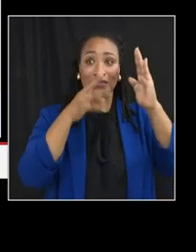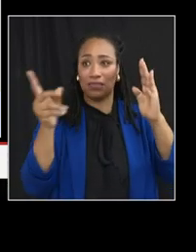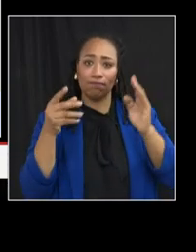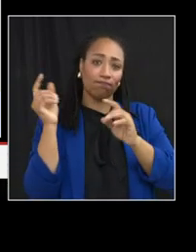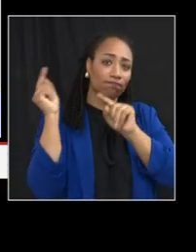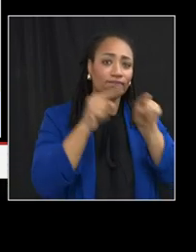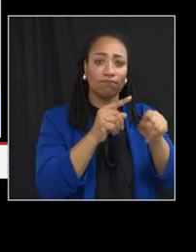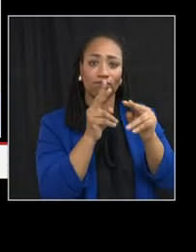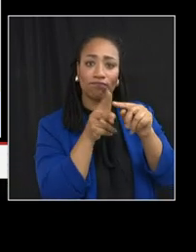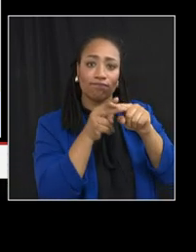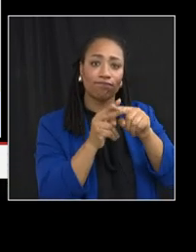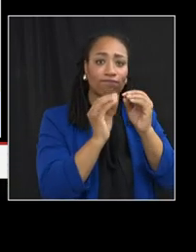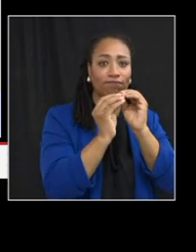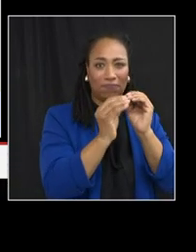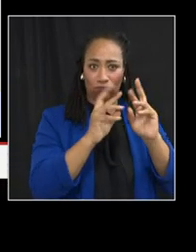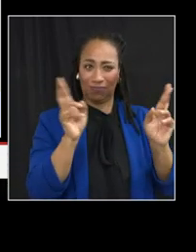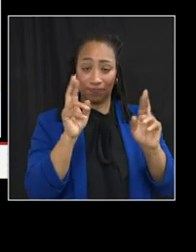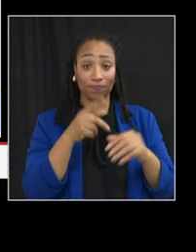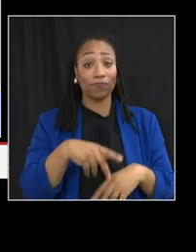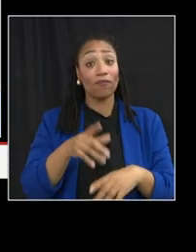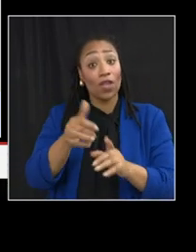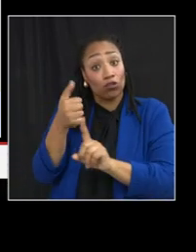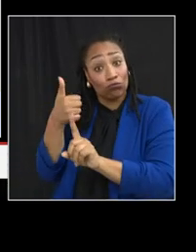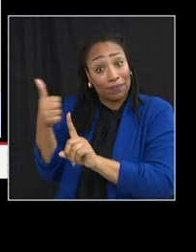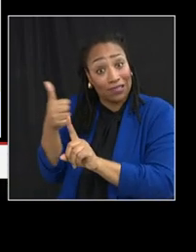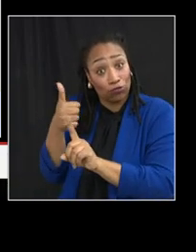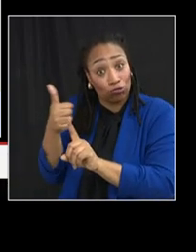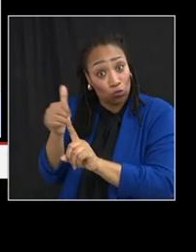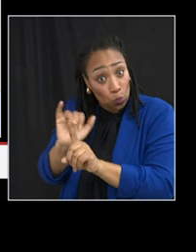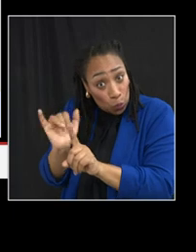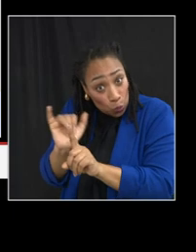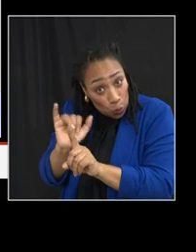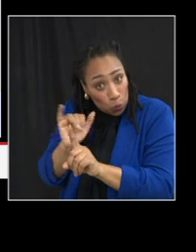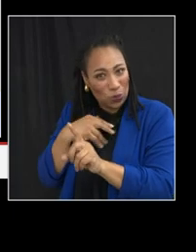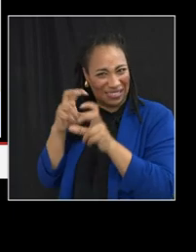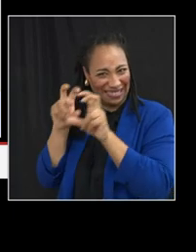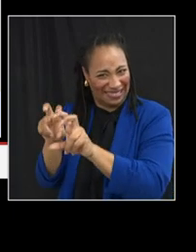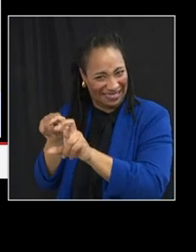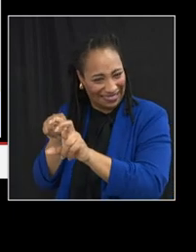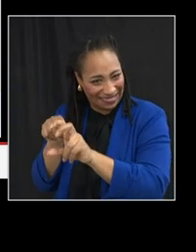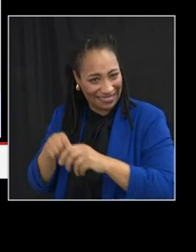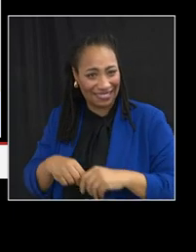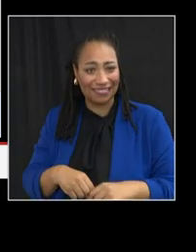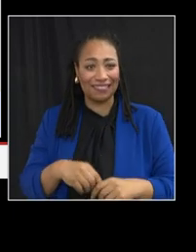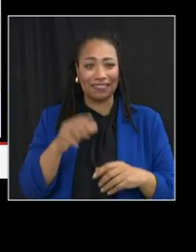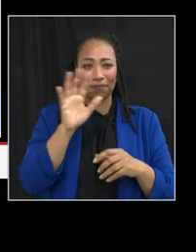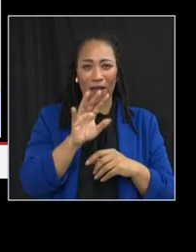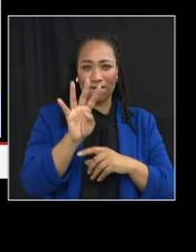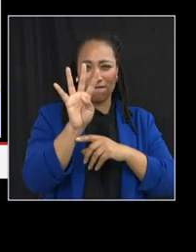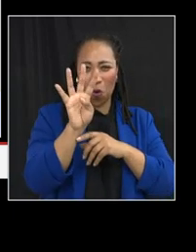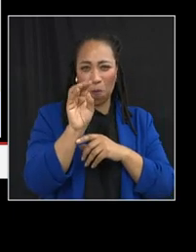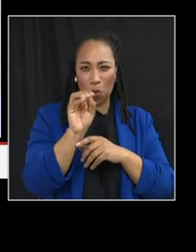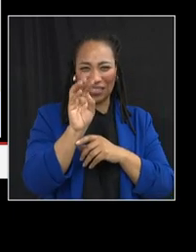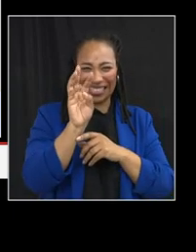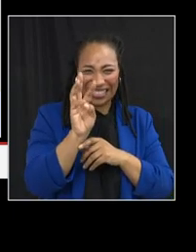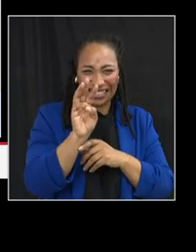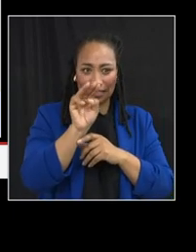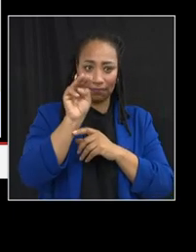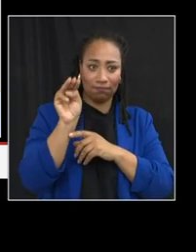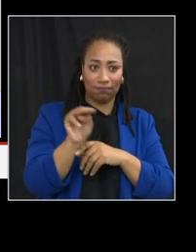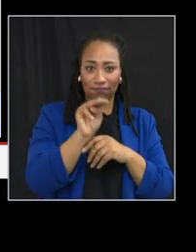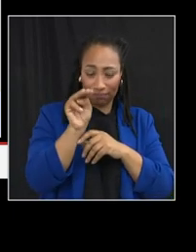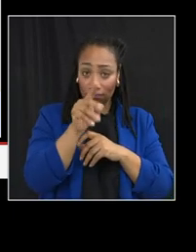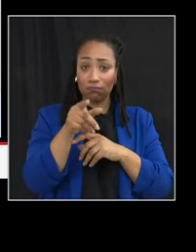$406 million invested to keep our streets, sidewalks, and alleys in a state of good repair. $3 million to continue